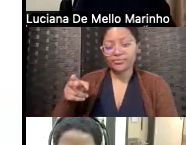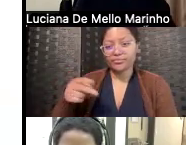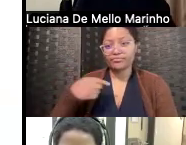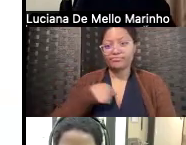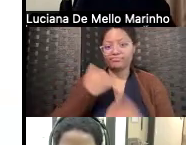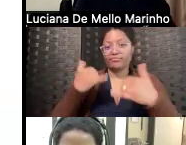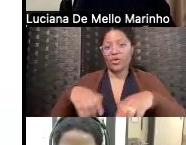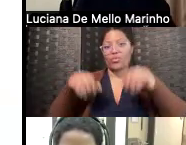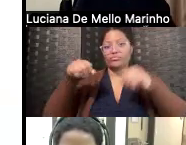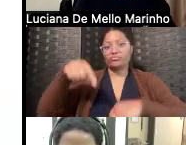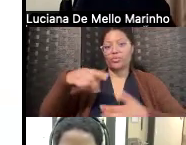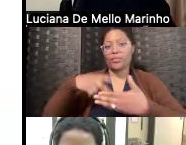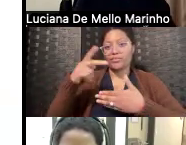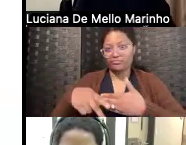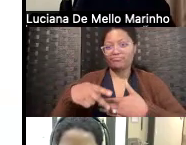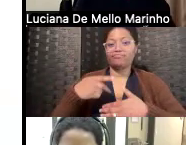Hard of Hearing.